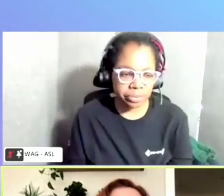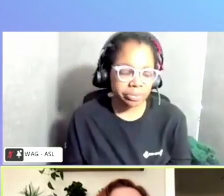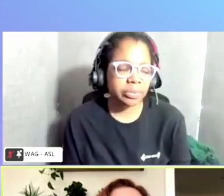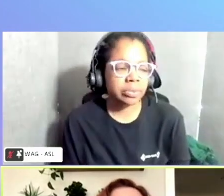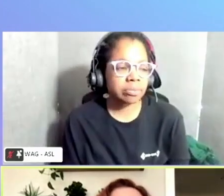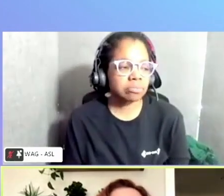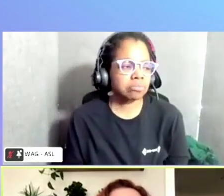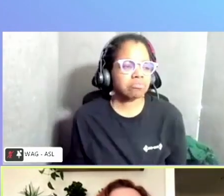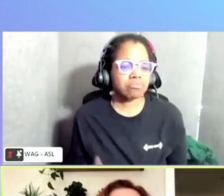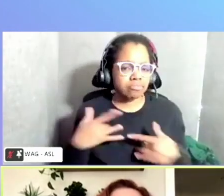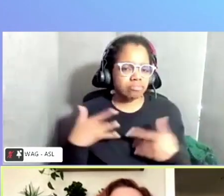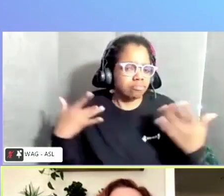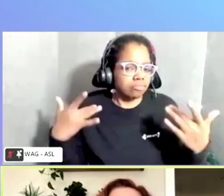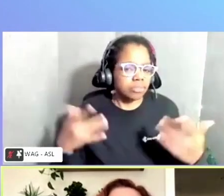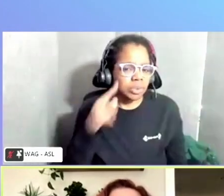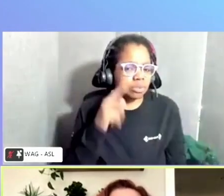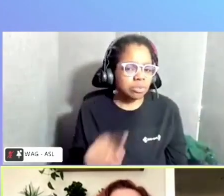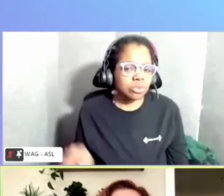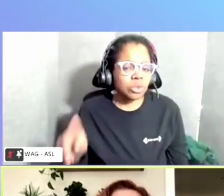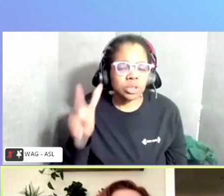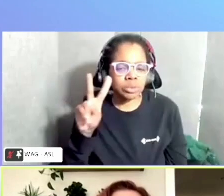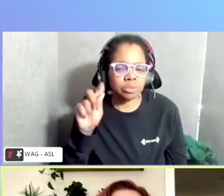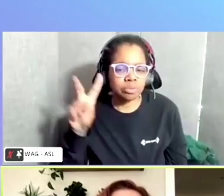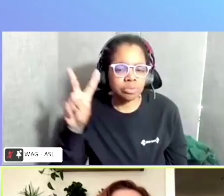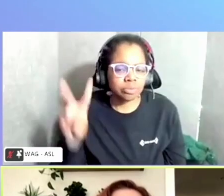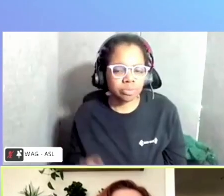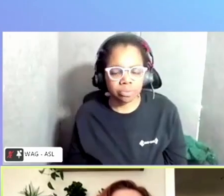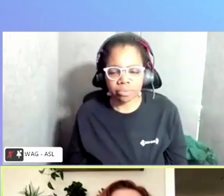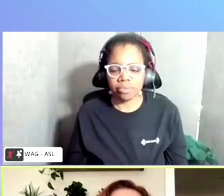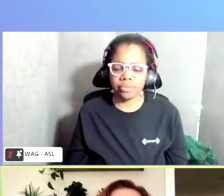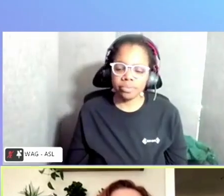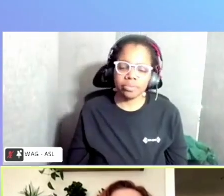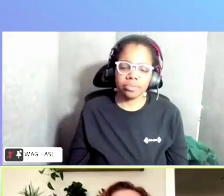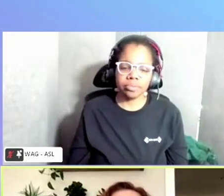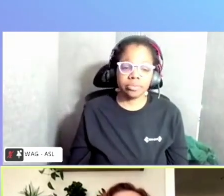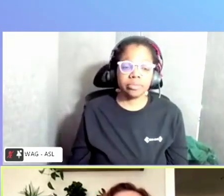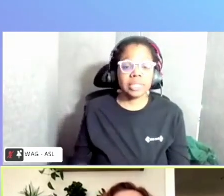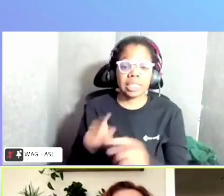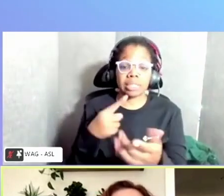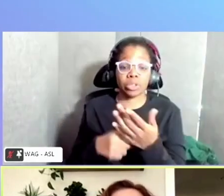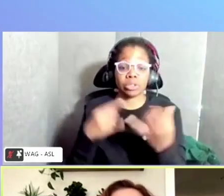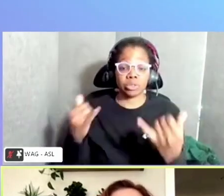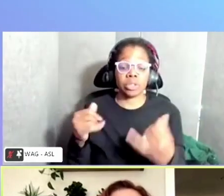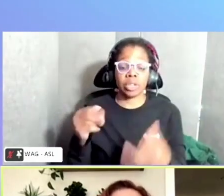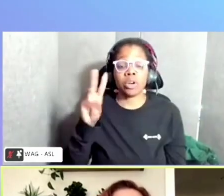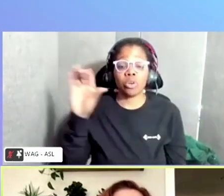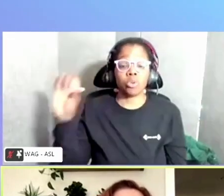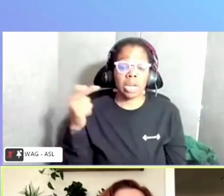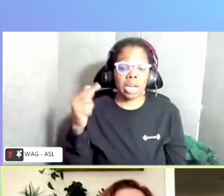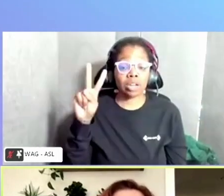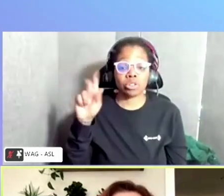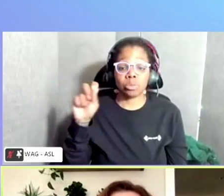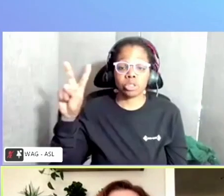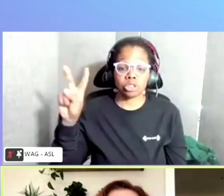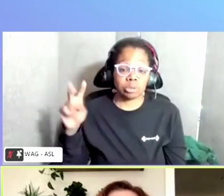So what is new in 2.2? As I'm speaking to you today, WCAG 2.2 is currently in